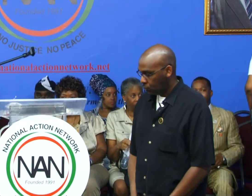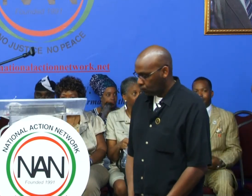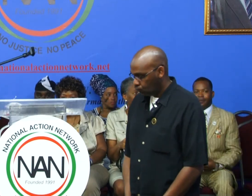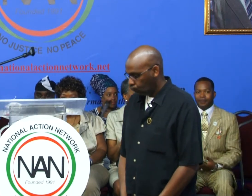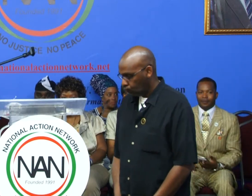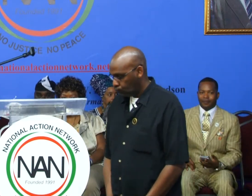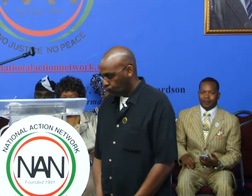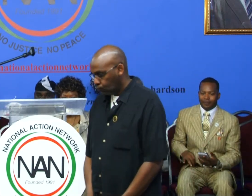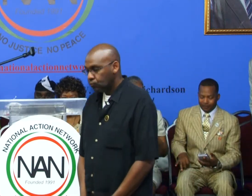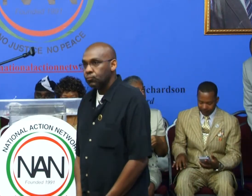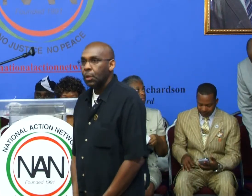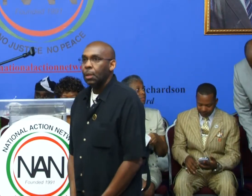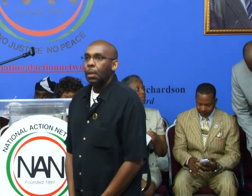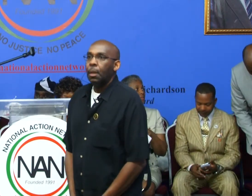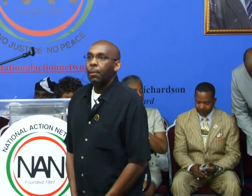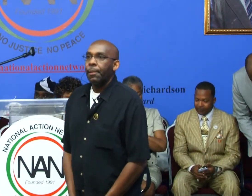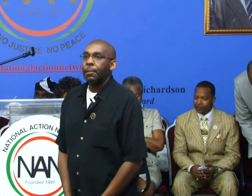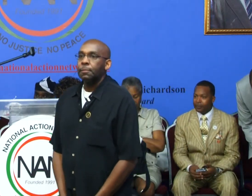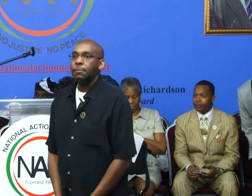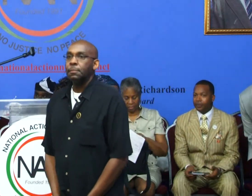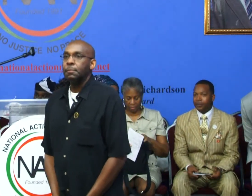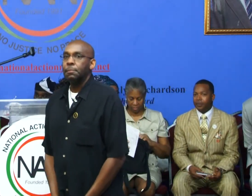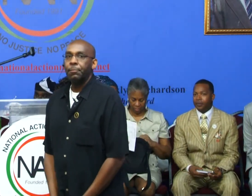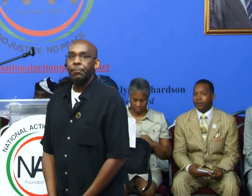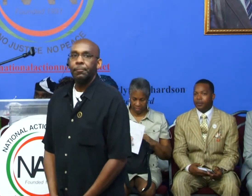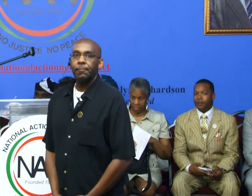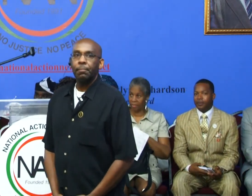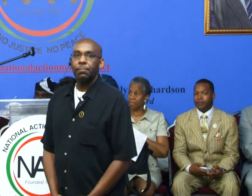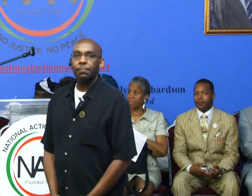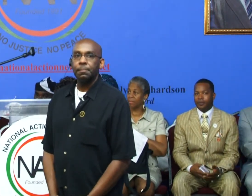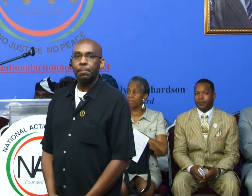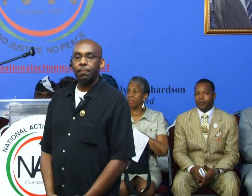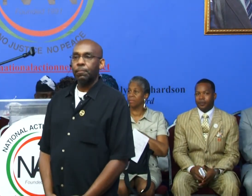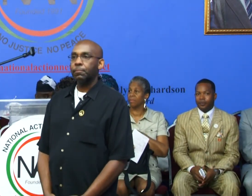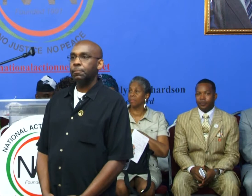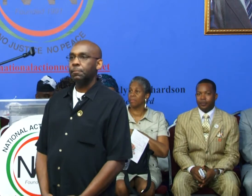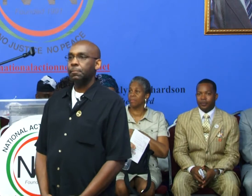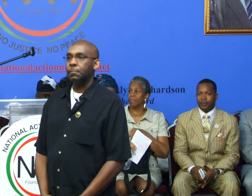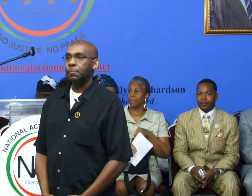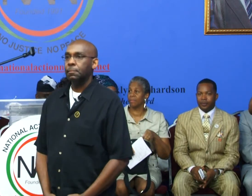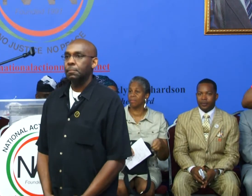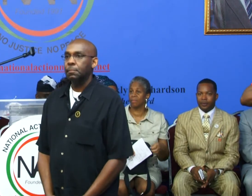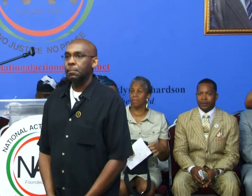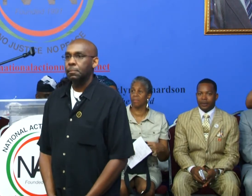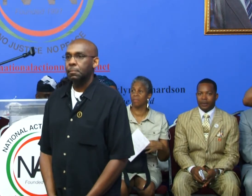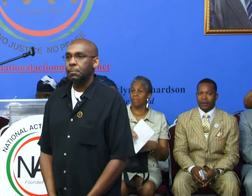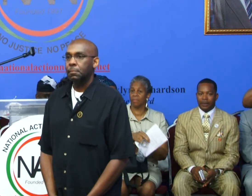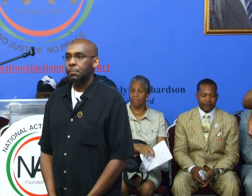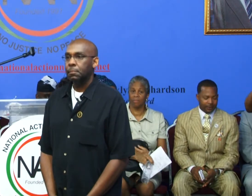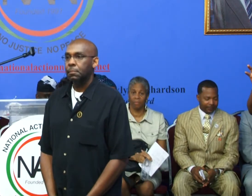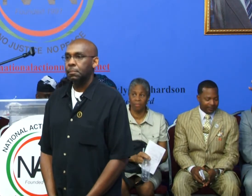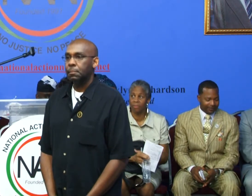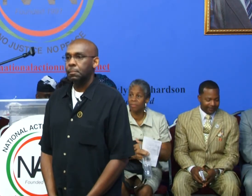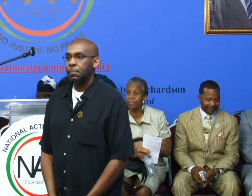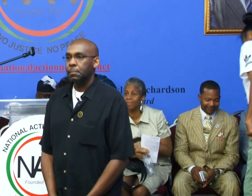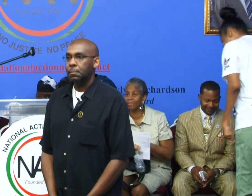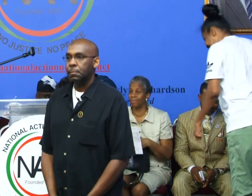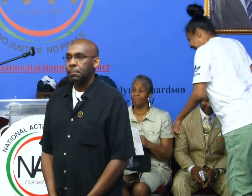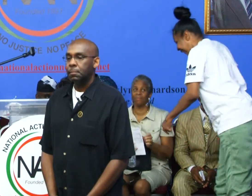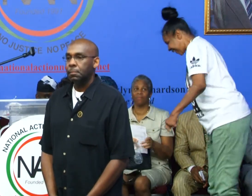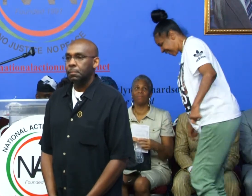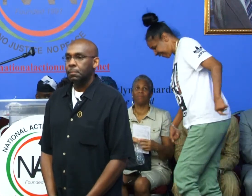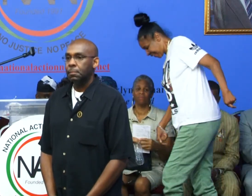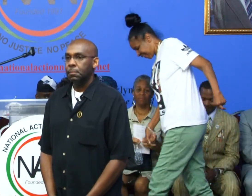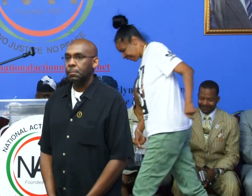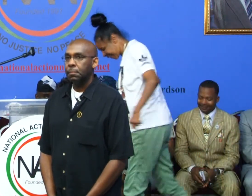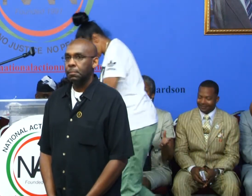Network. We have all kinds of activities, committees, auxiliaries you can